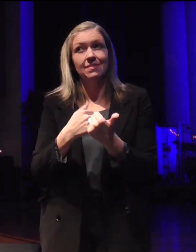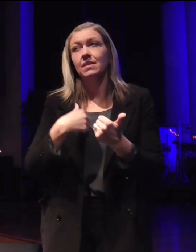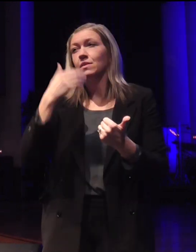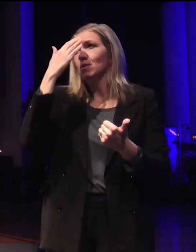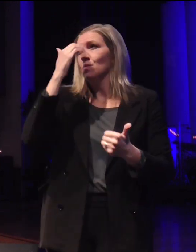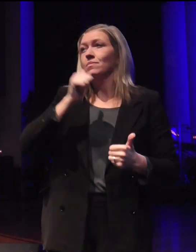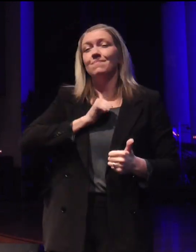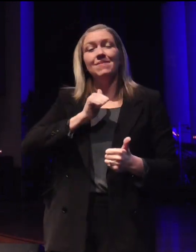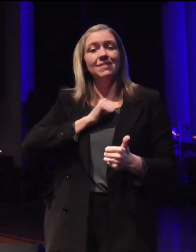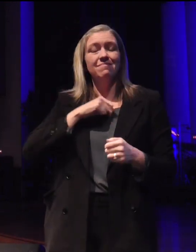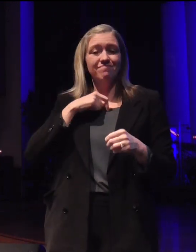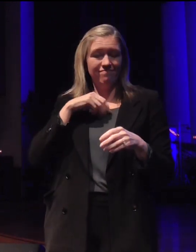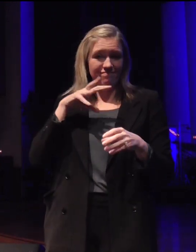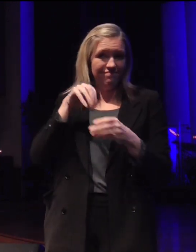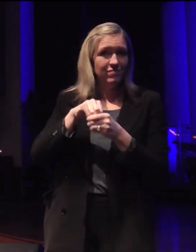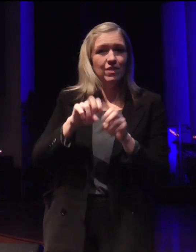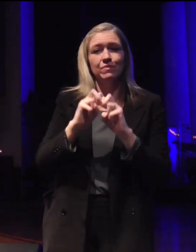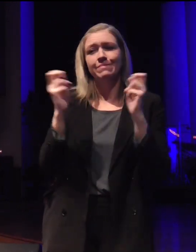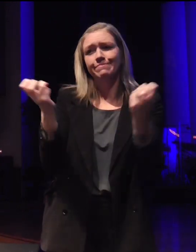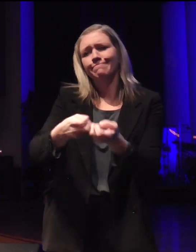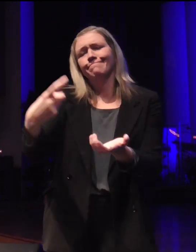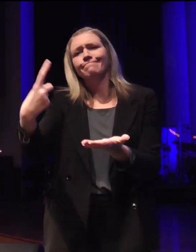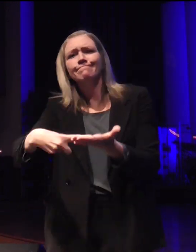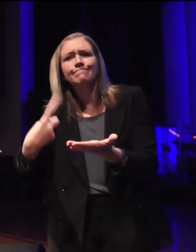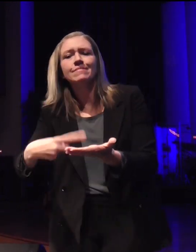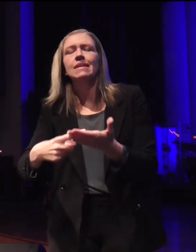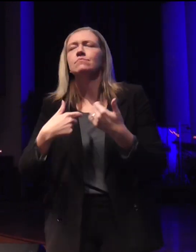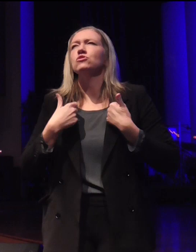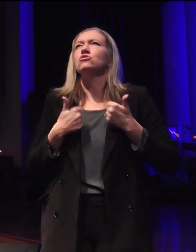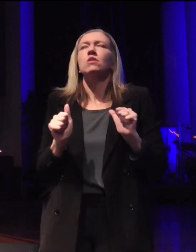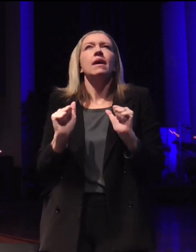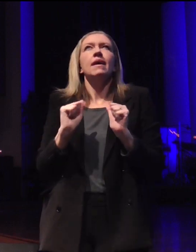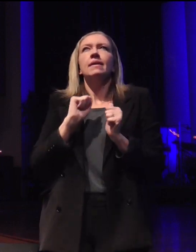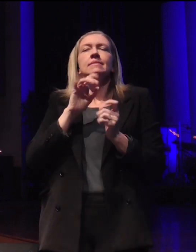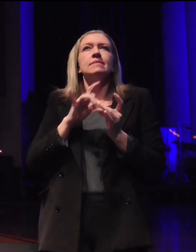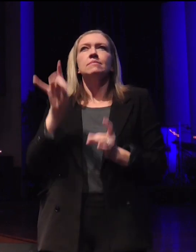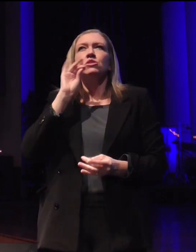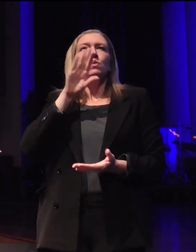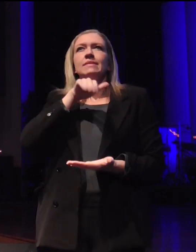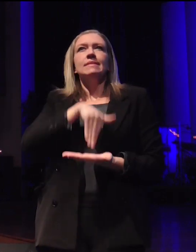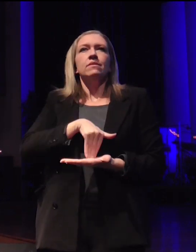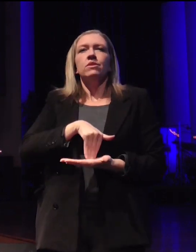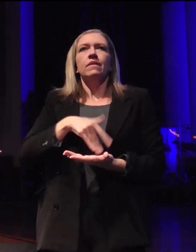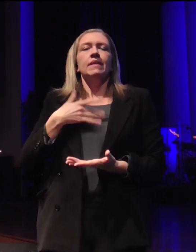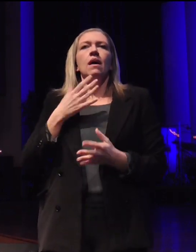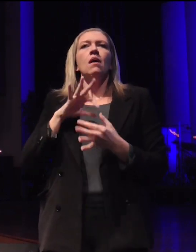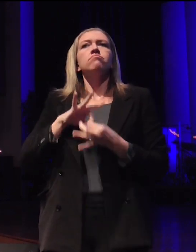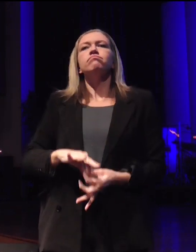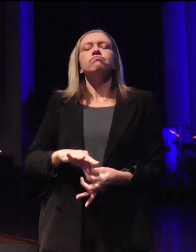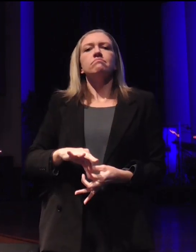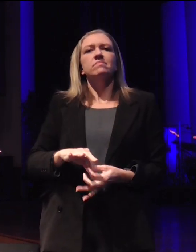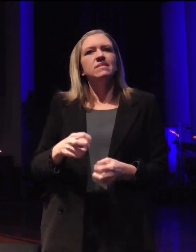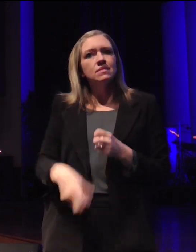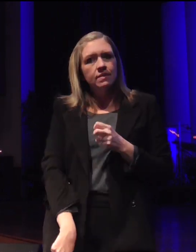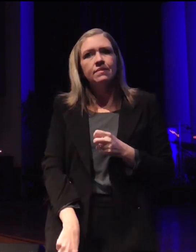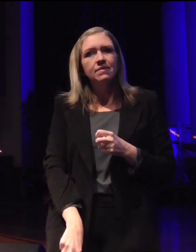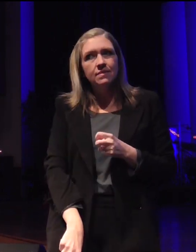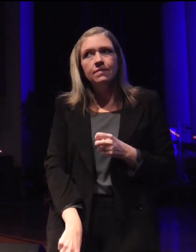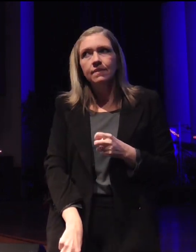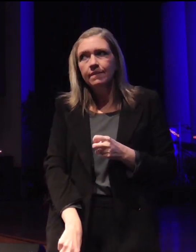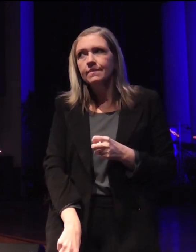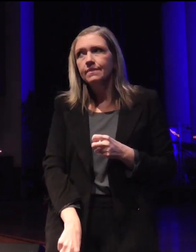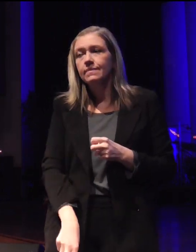I'm always trying to do my best to be as spiritually centered as possible, and it can be difficult. The